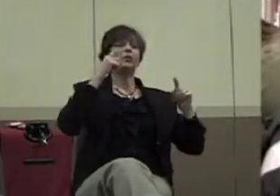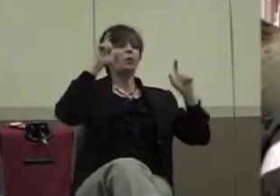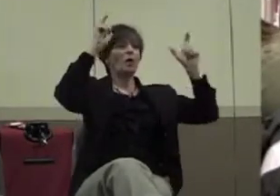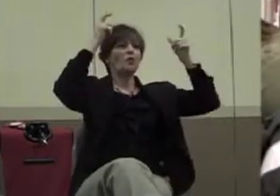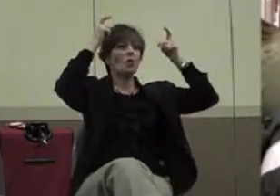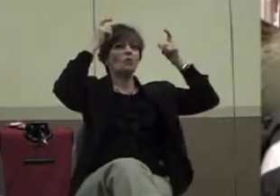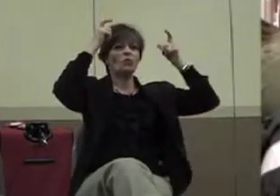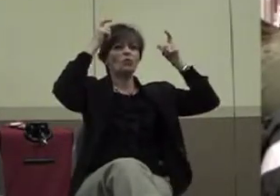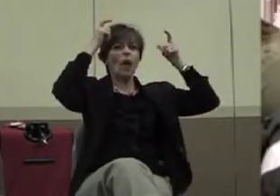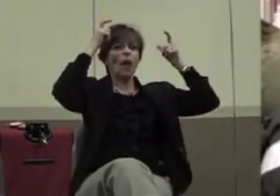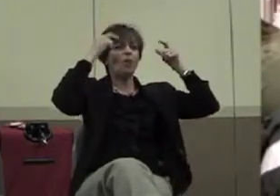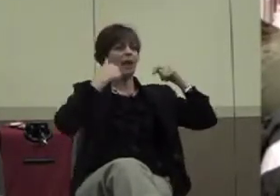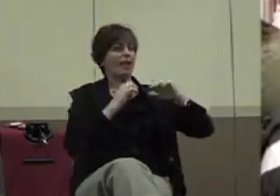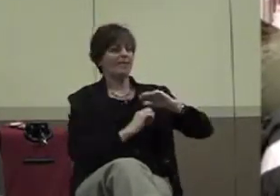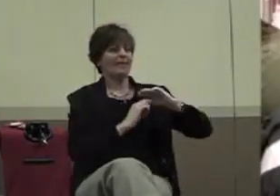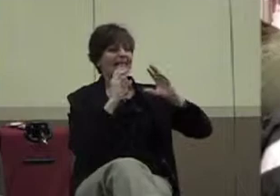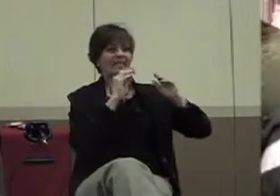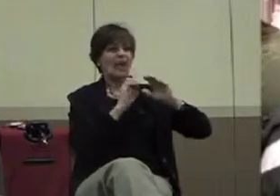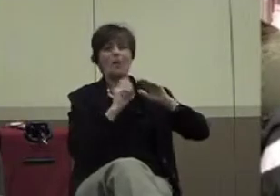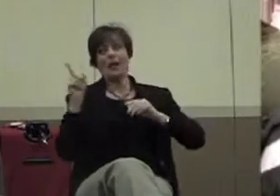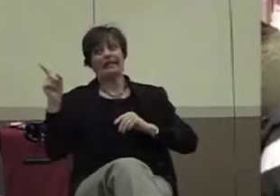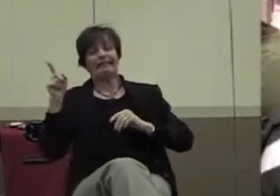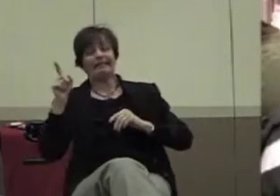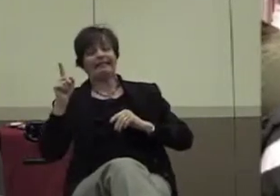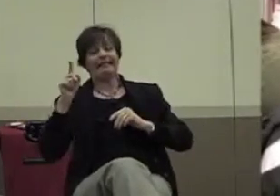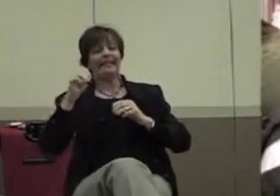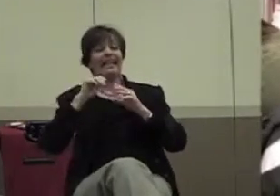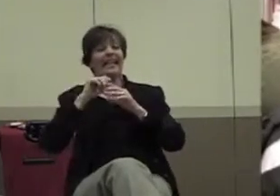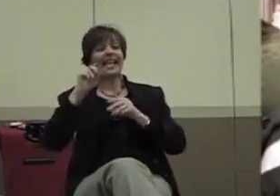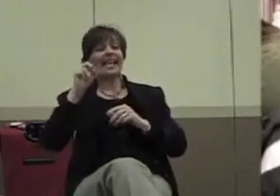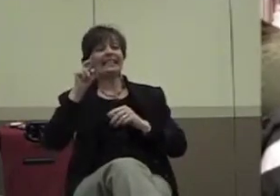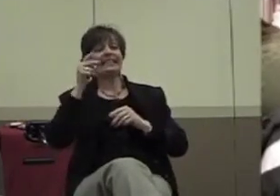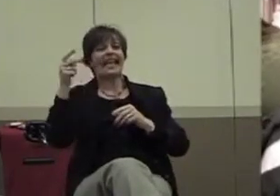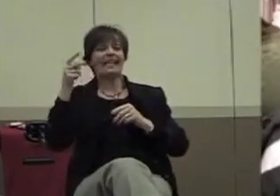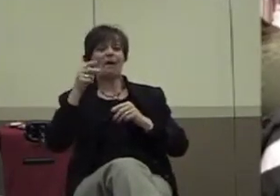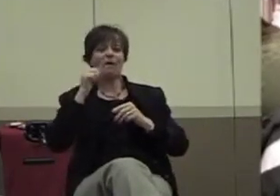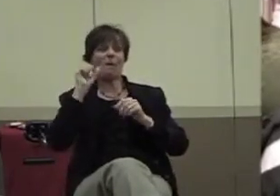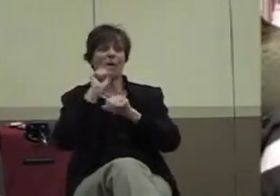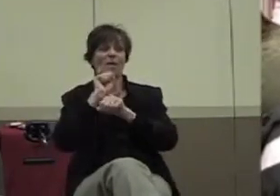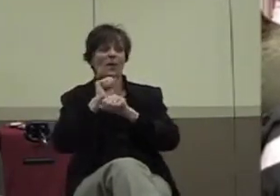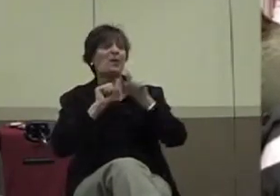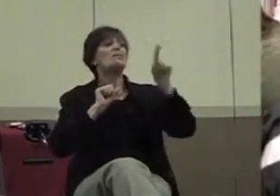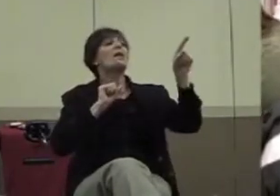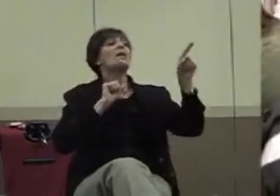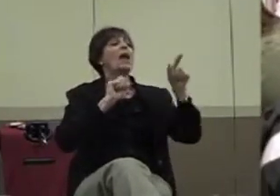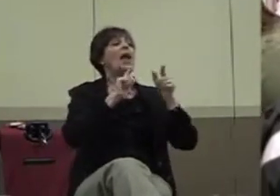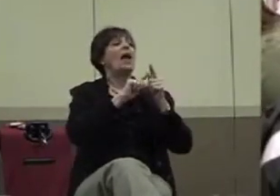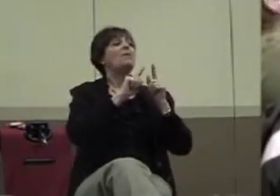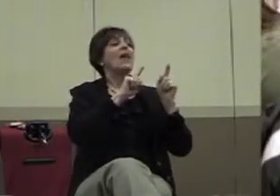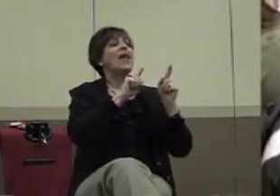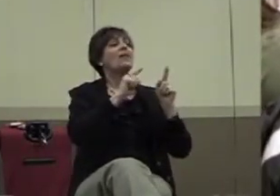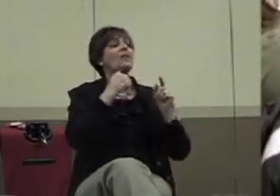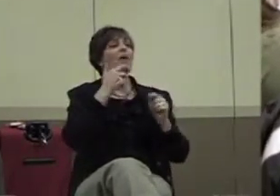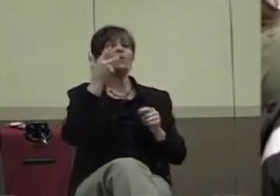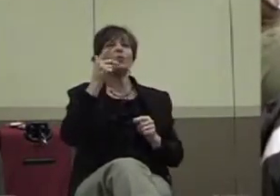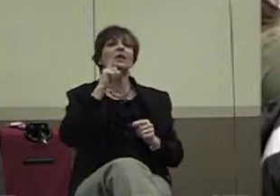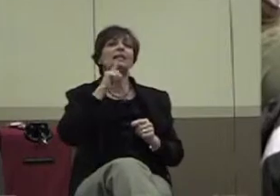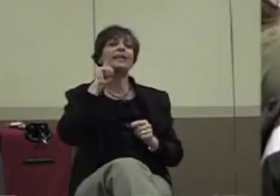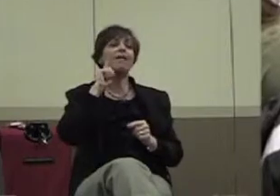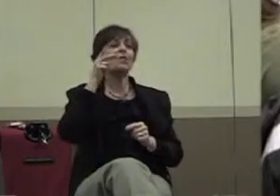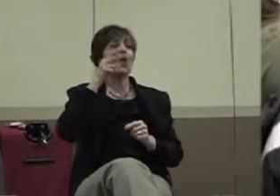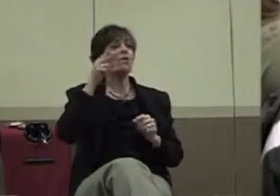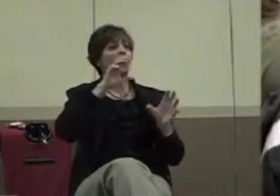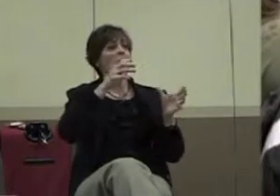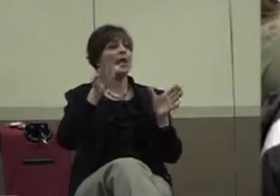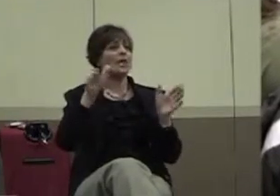this little crown. Yeah, that wouldn't work at secondary, just so you know. We also walk to the other classrooms. We have 3 deaf and hard of hearing classrooms at our site, so we